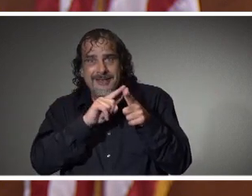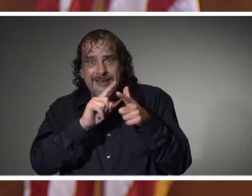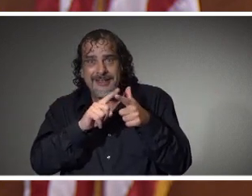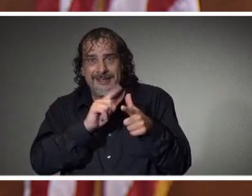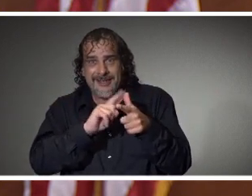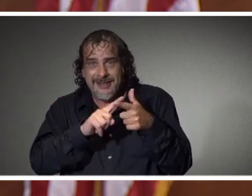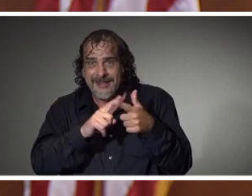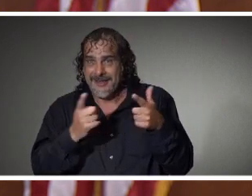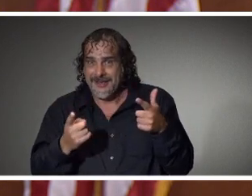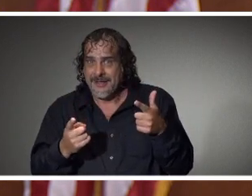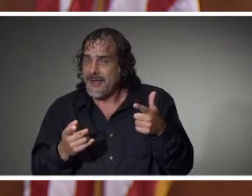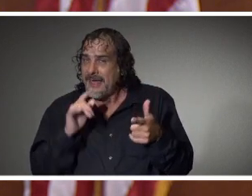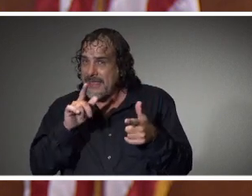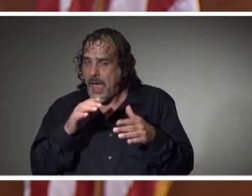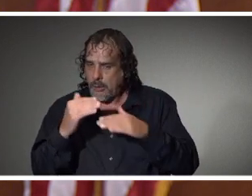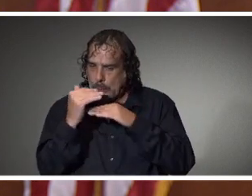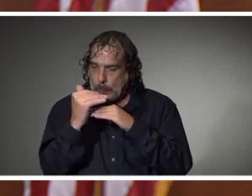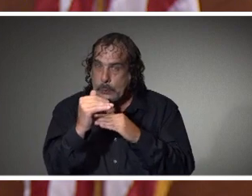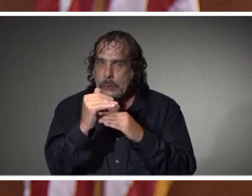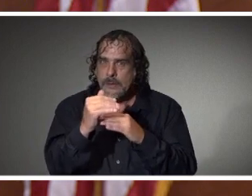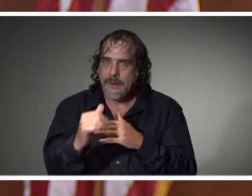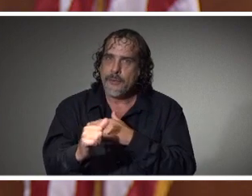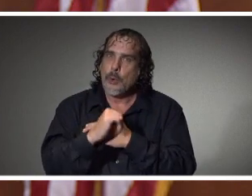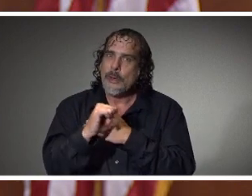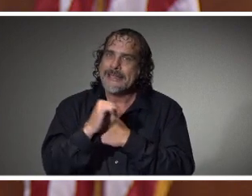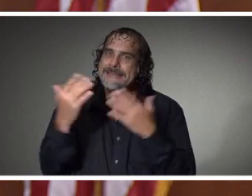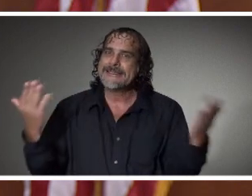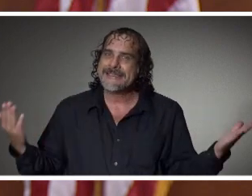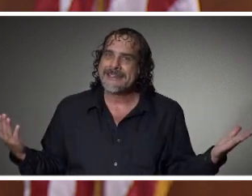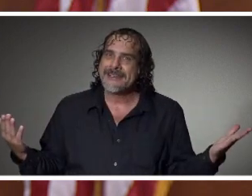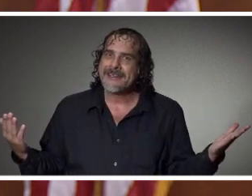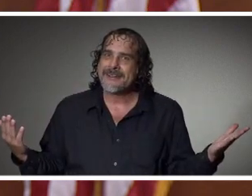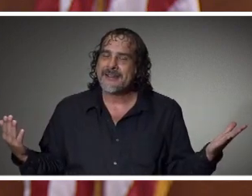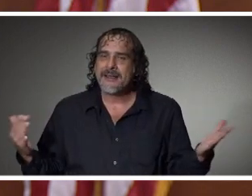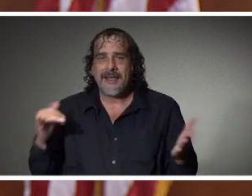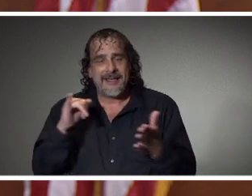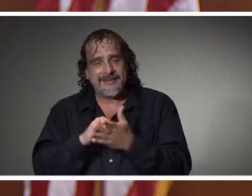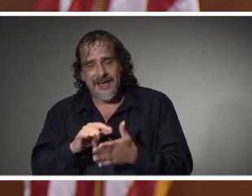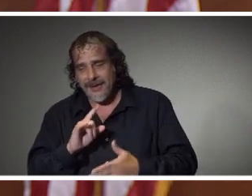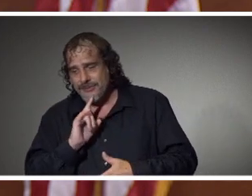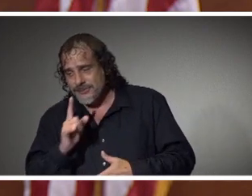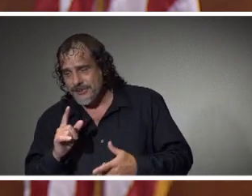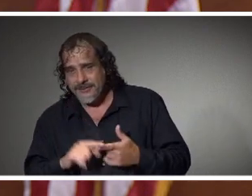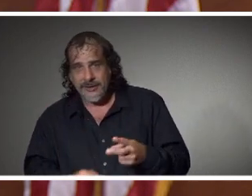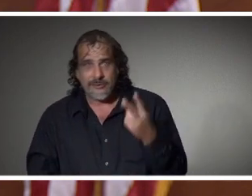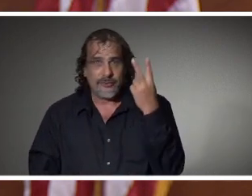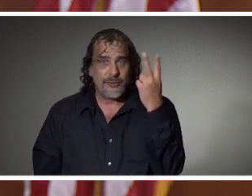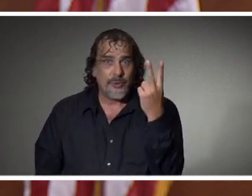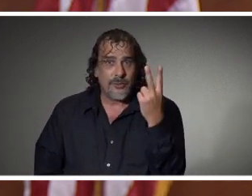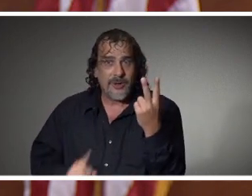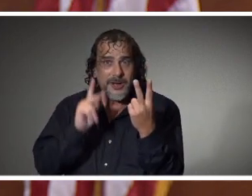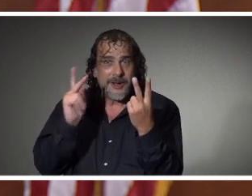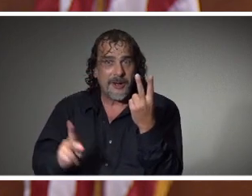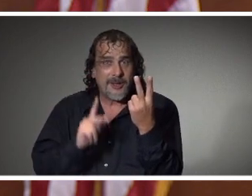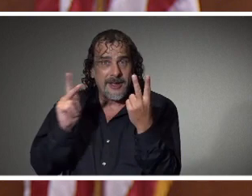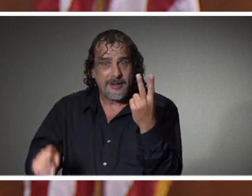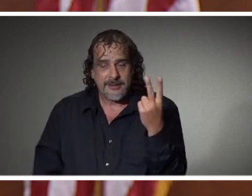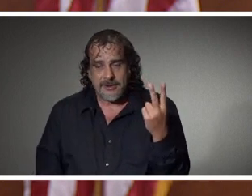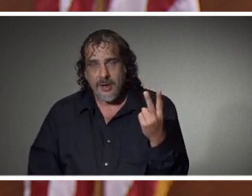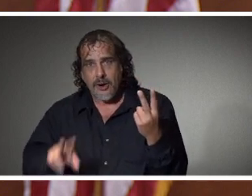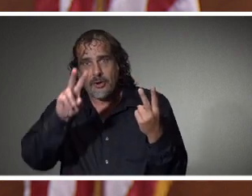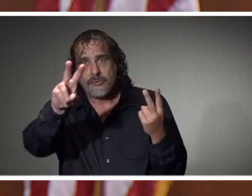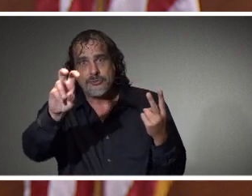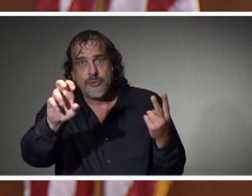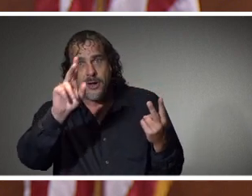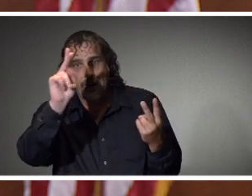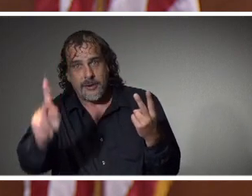of things significantly reduces the risk of spread, and that's true if it's two people or 200